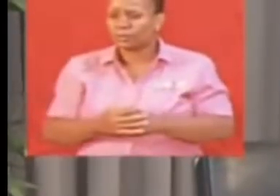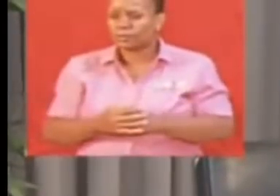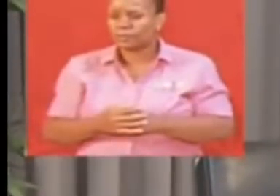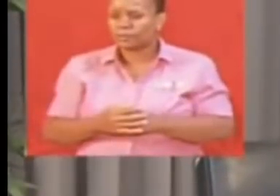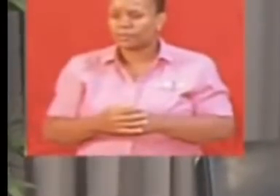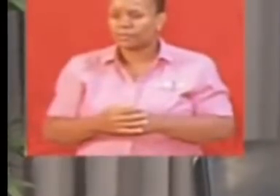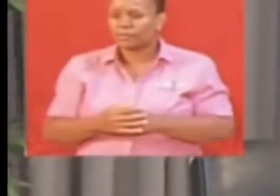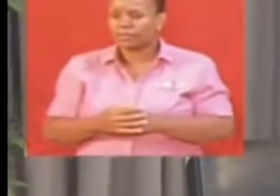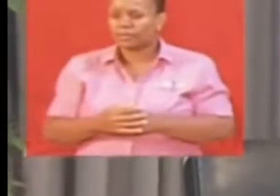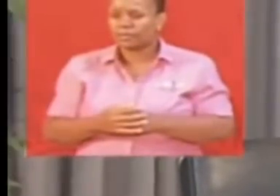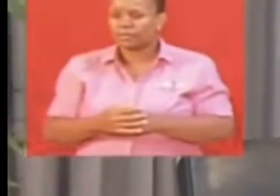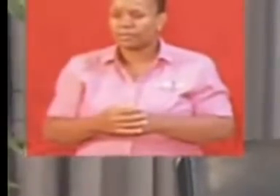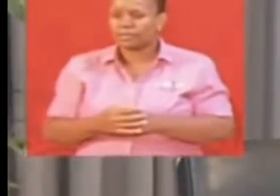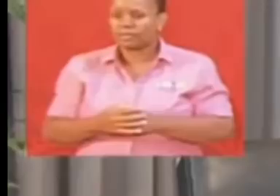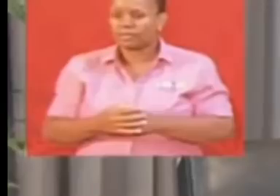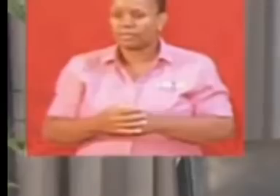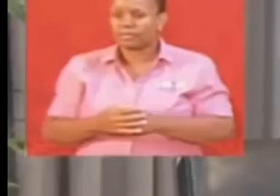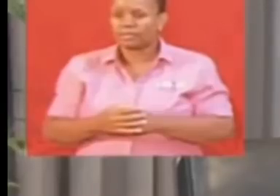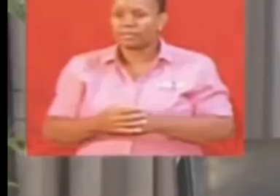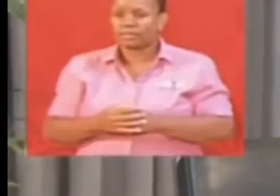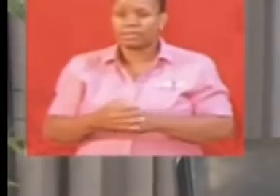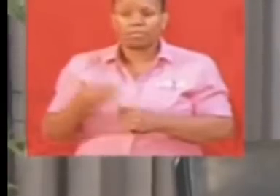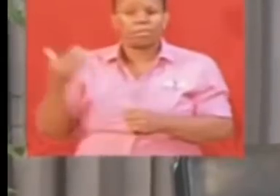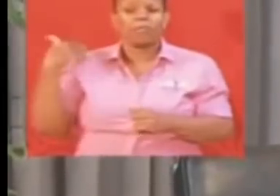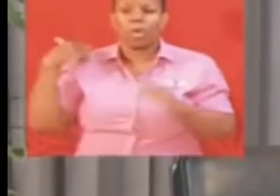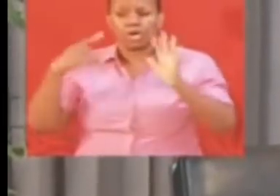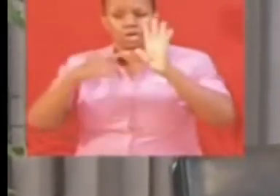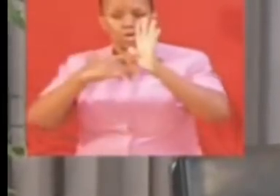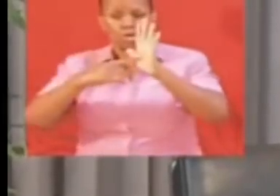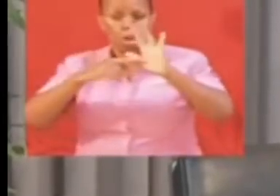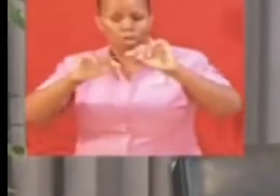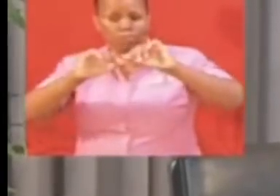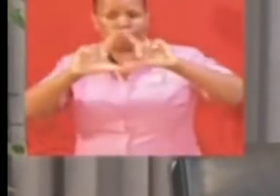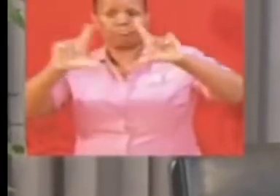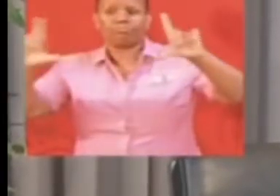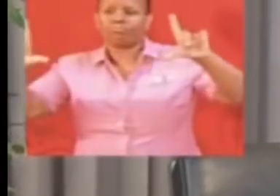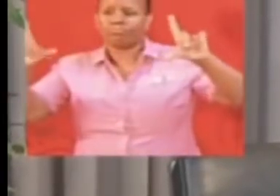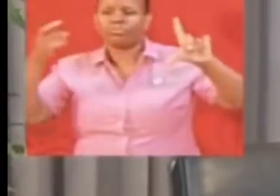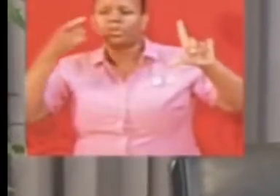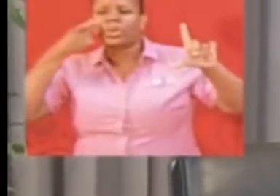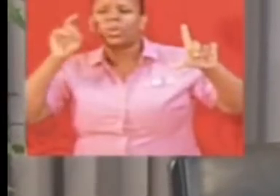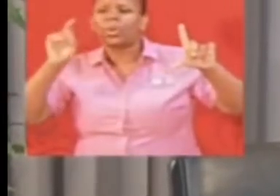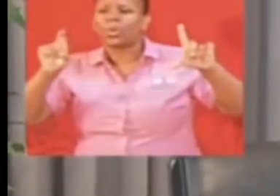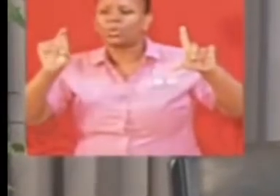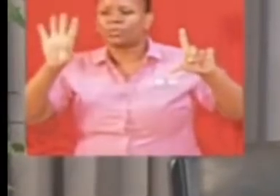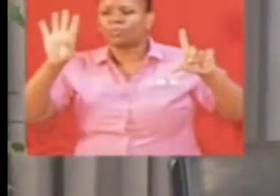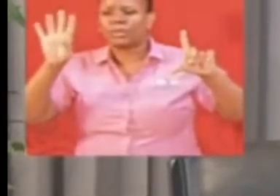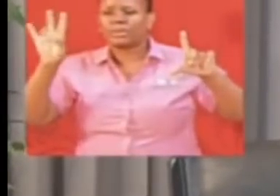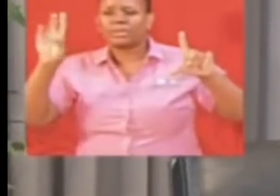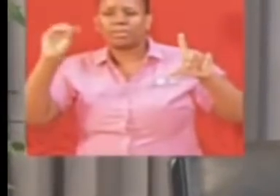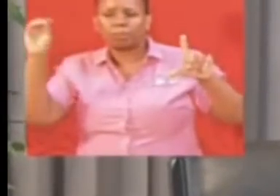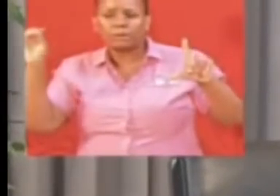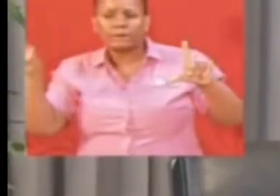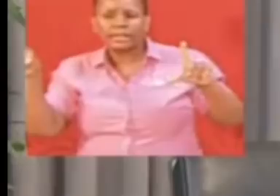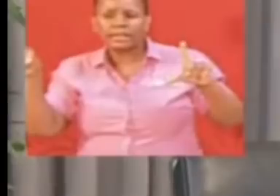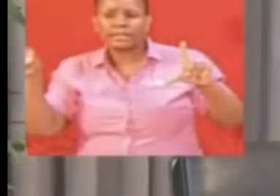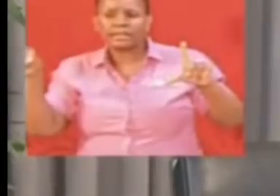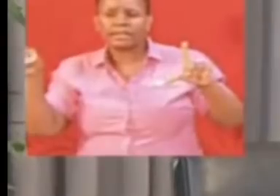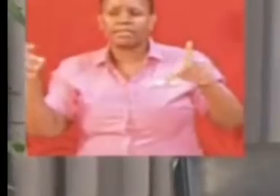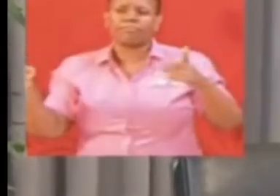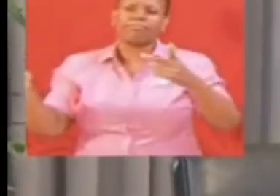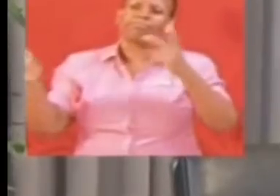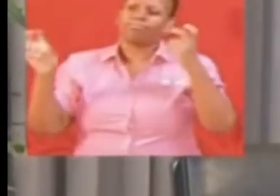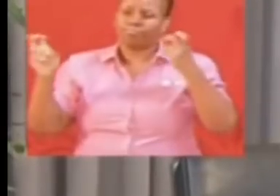when I showed the graph earlier, basically 47% of the persons infected are female, 53% are